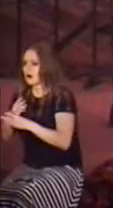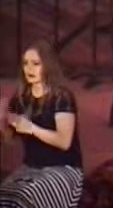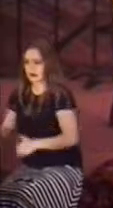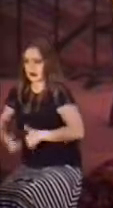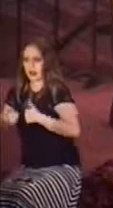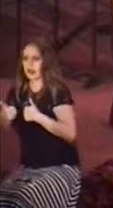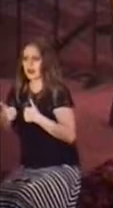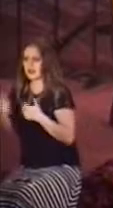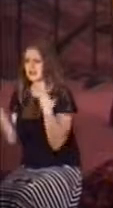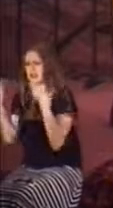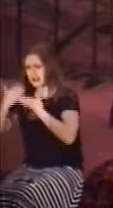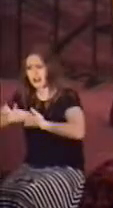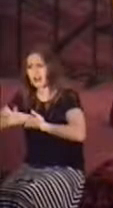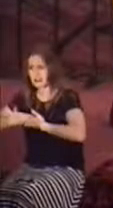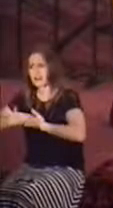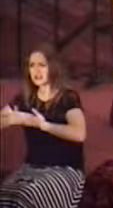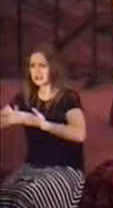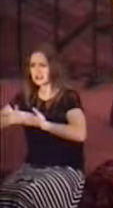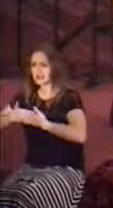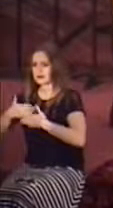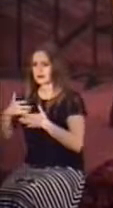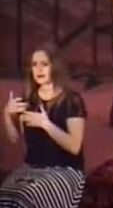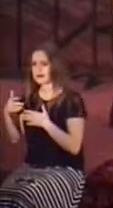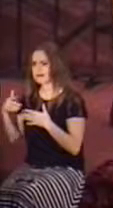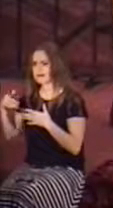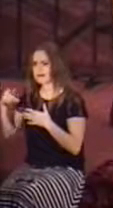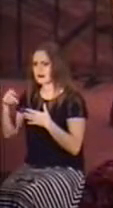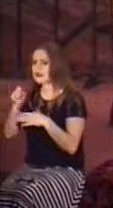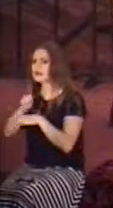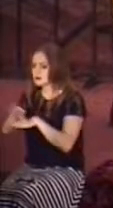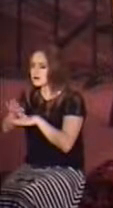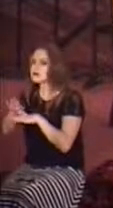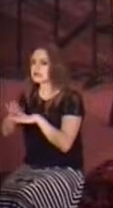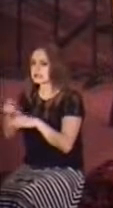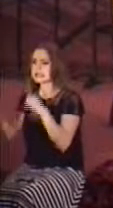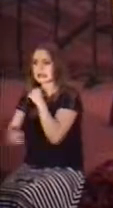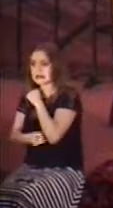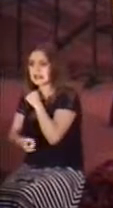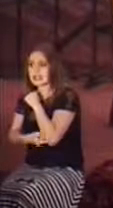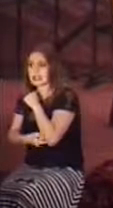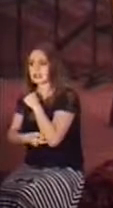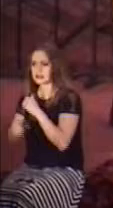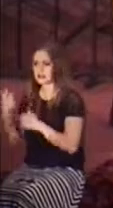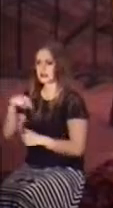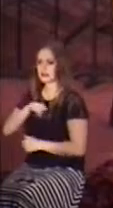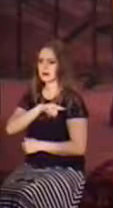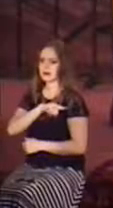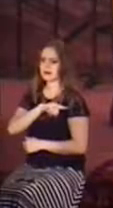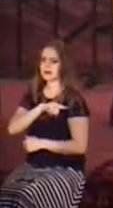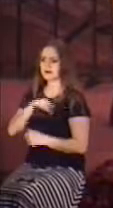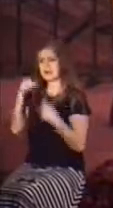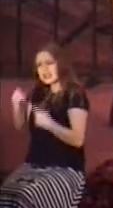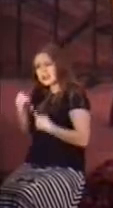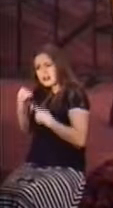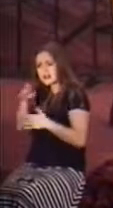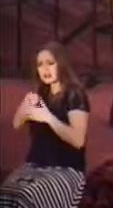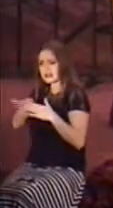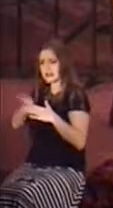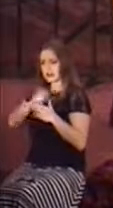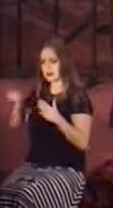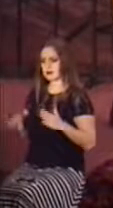alive in its darkness and its persuasion and its temptation, you know, to us all. And so we really struggle in our Christianity, don't